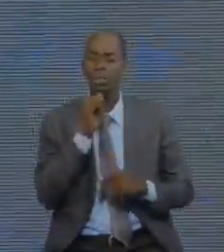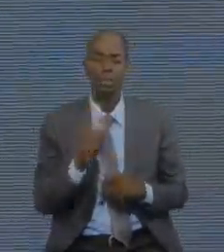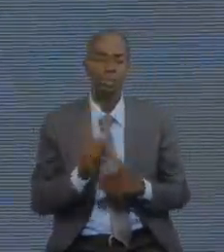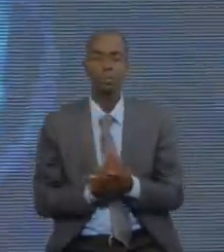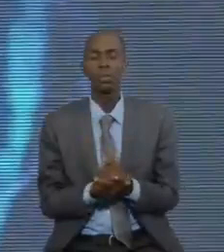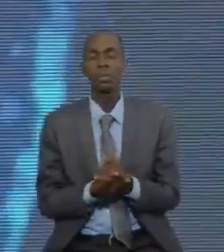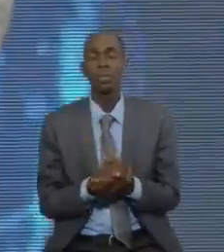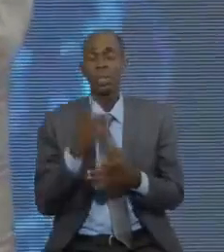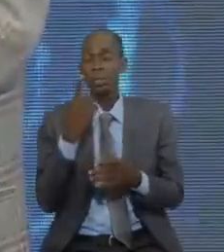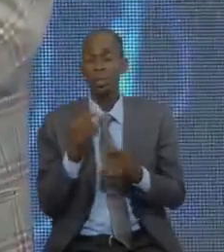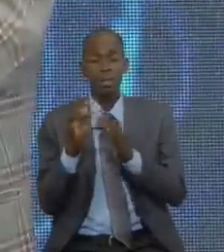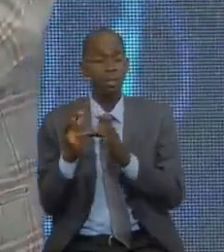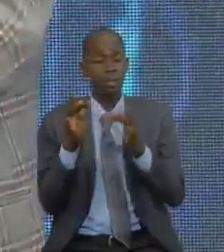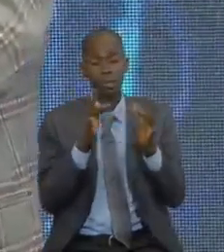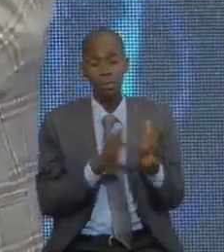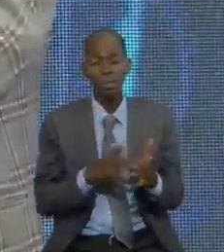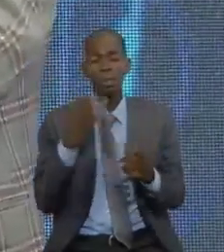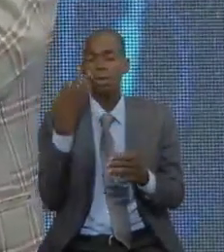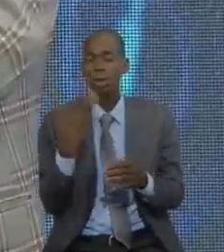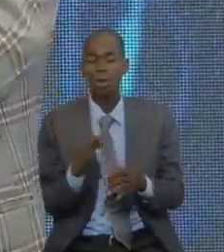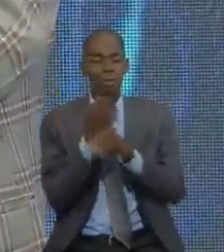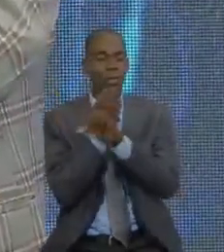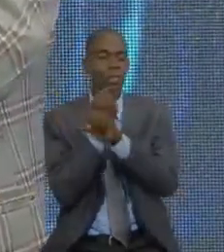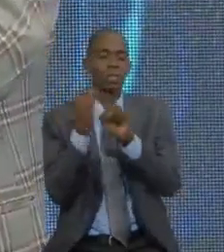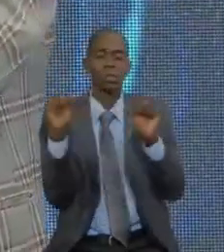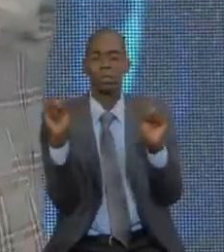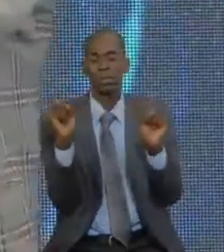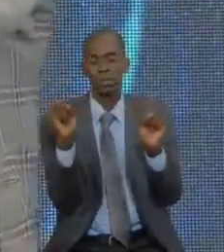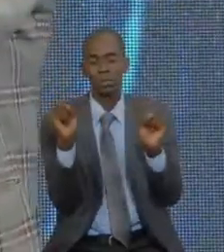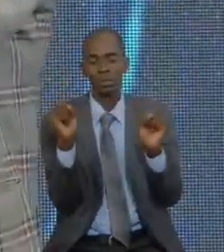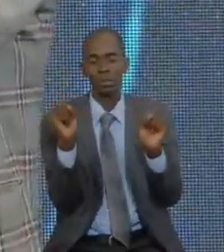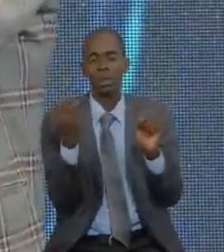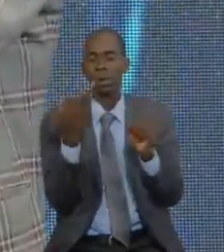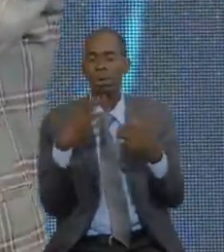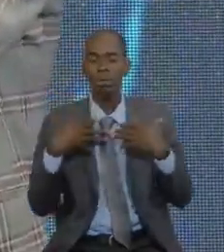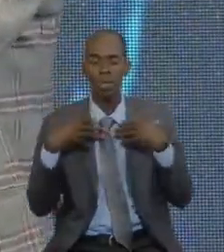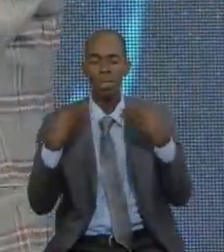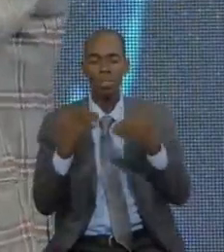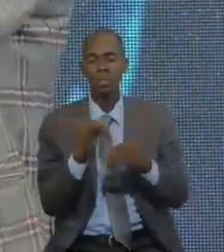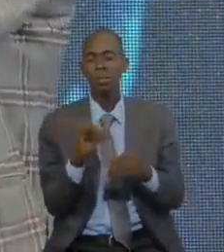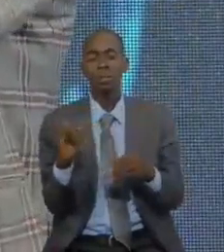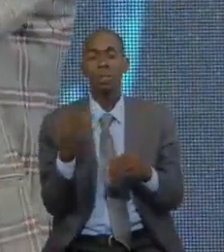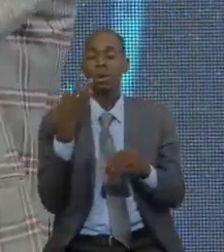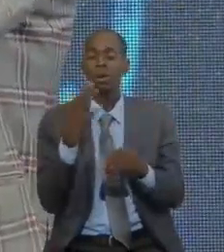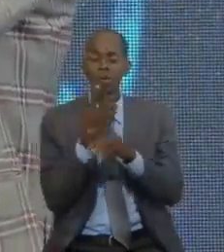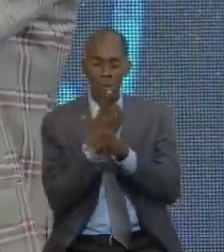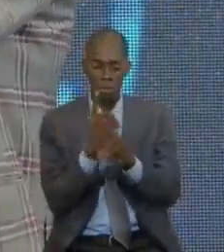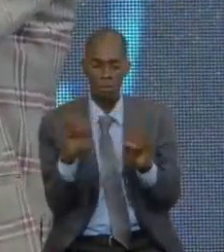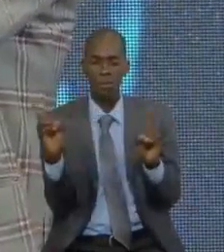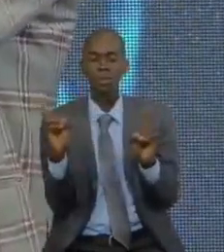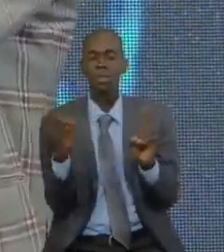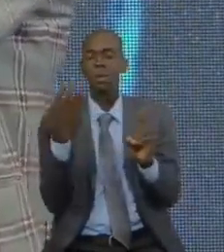The Jesus of salvation, of healing, of deliverance,